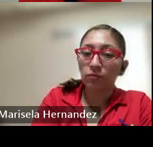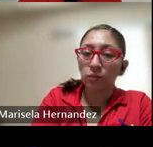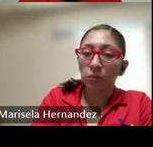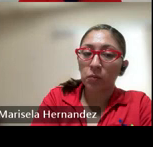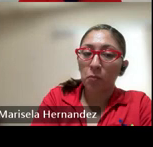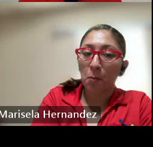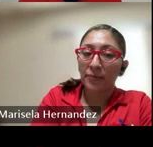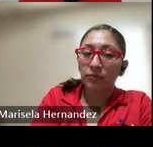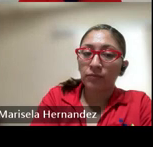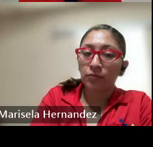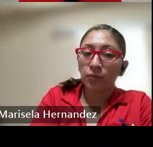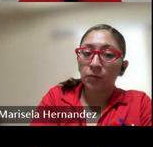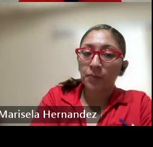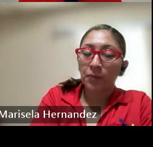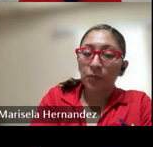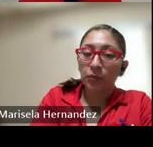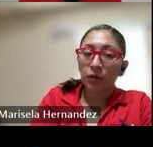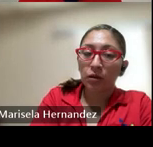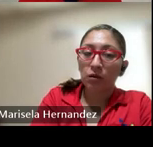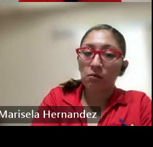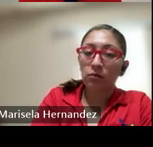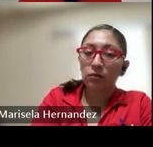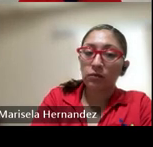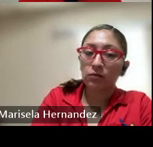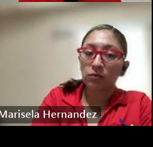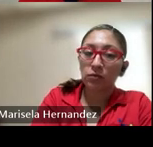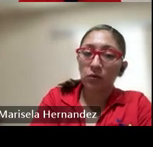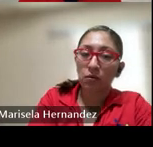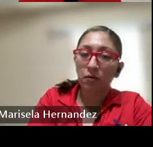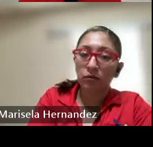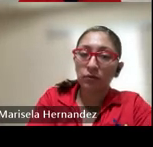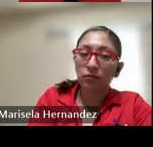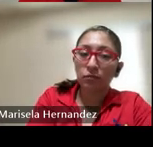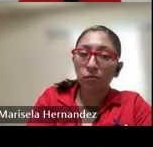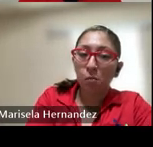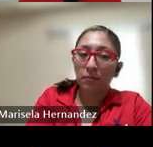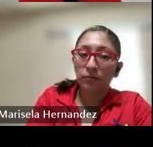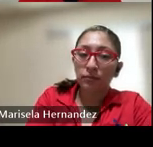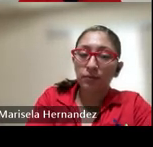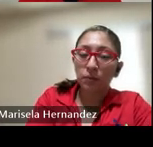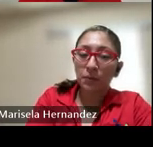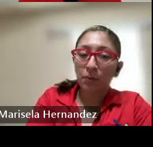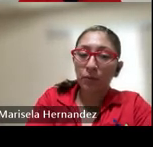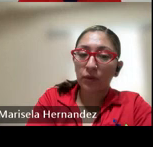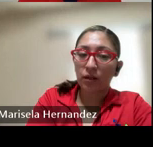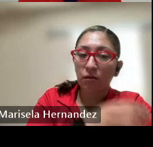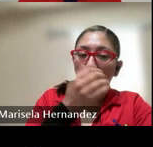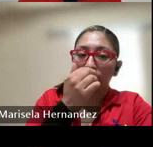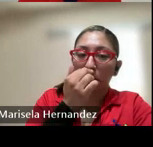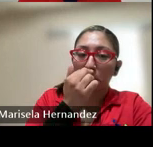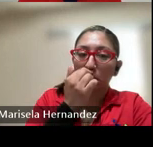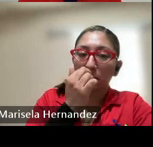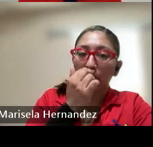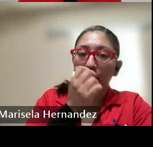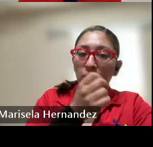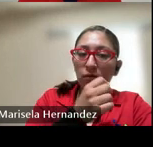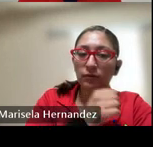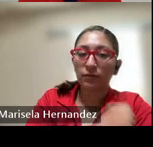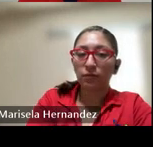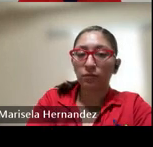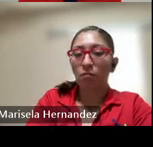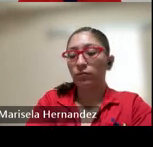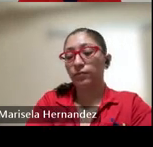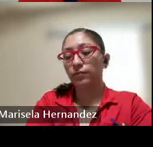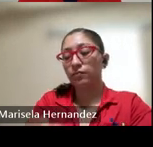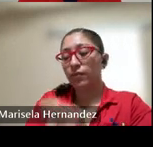kind of, as some historical background, it had been flat funded at $10 million a year for quite a few years up until